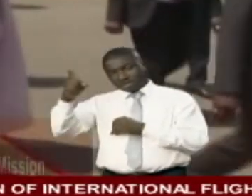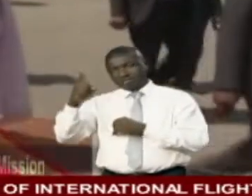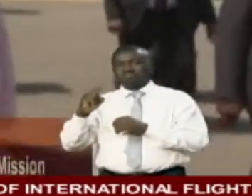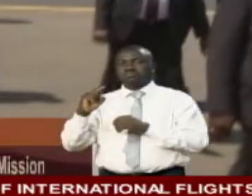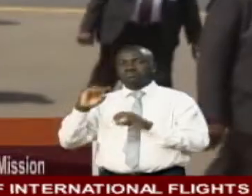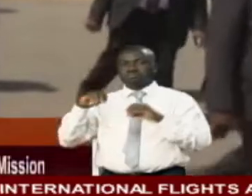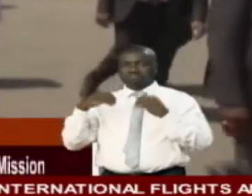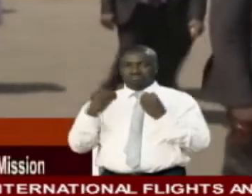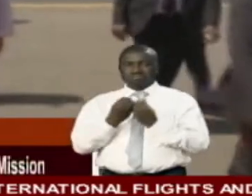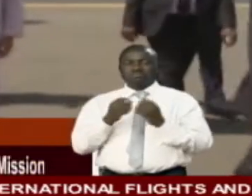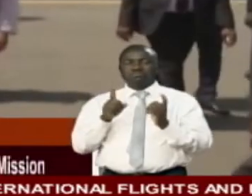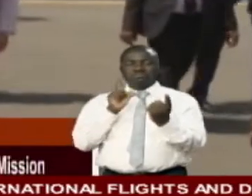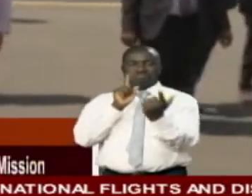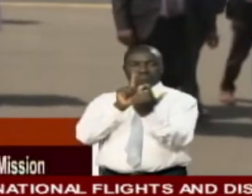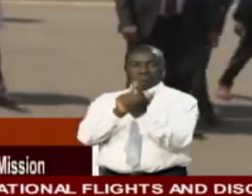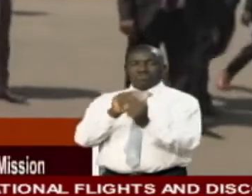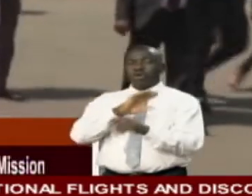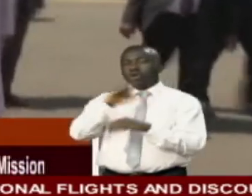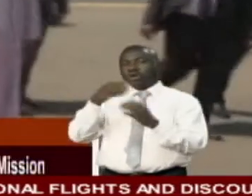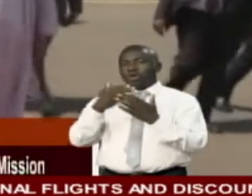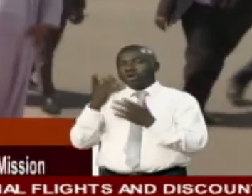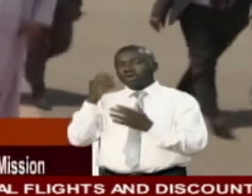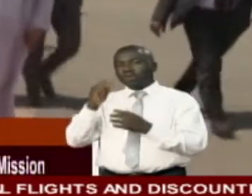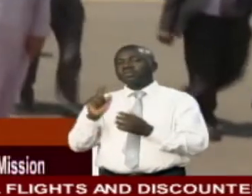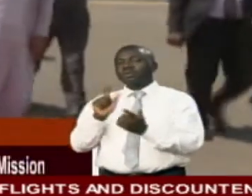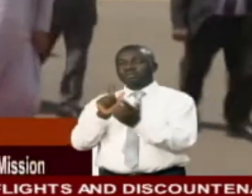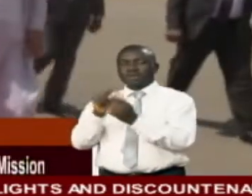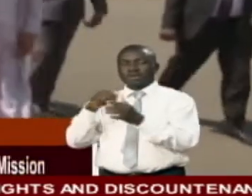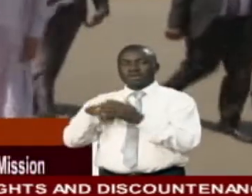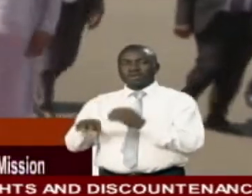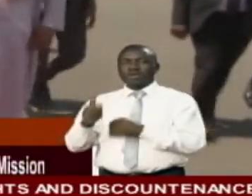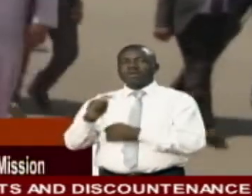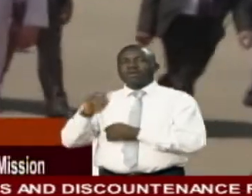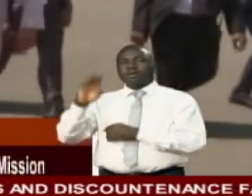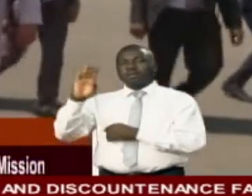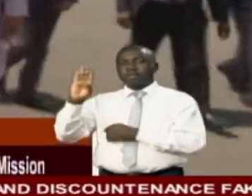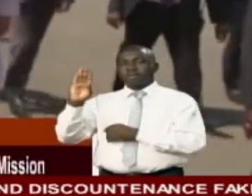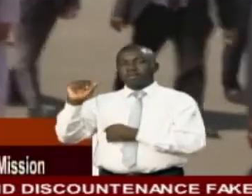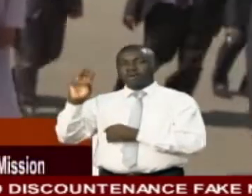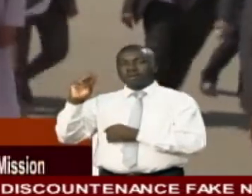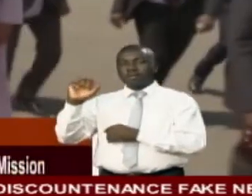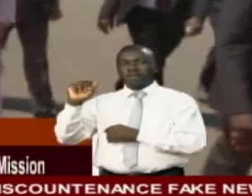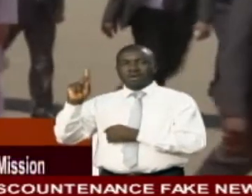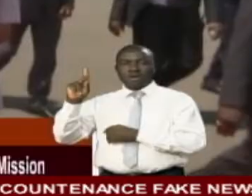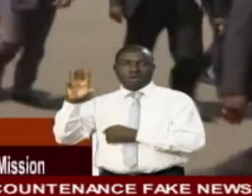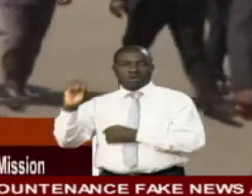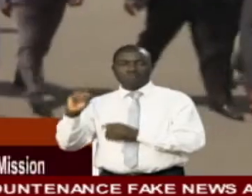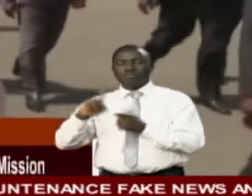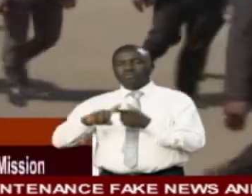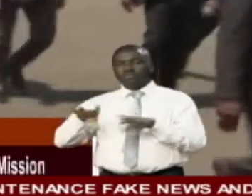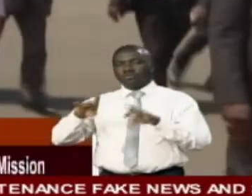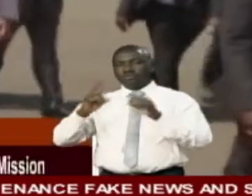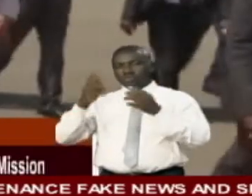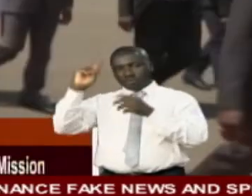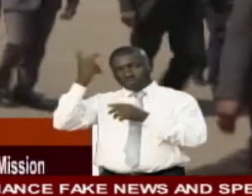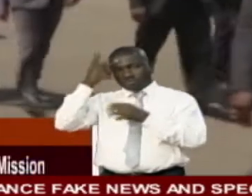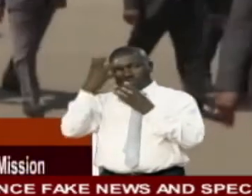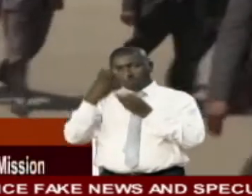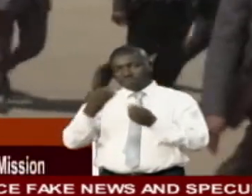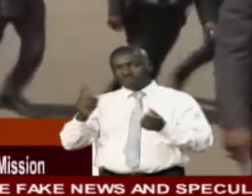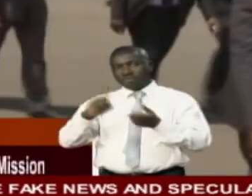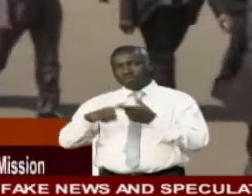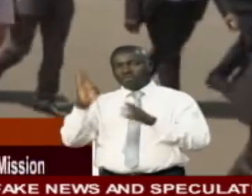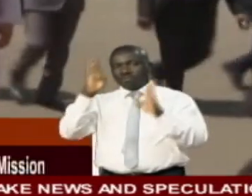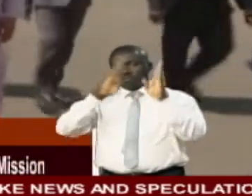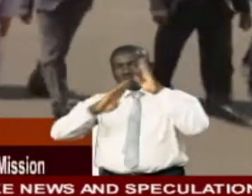Muhammadu Buhari and the ECOWAS leaders agreed to meet in Bamako for further consultations towards finding a political solution to the crisis in